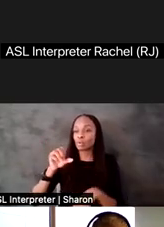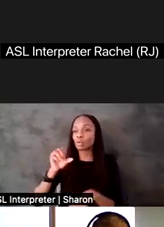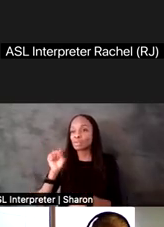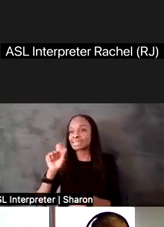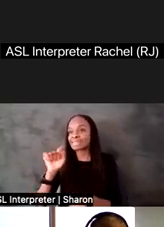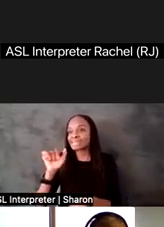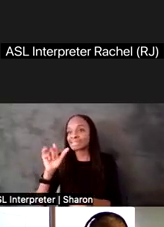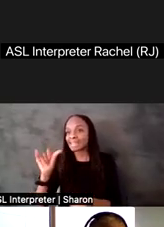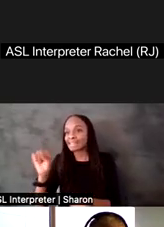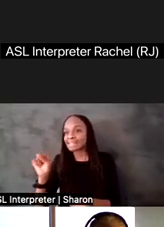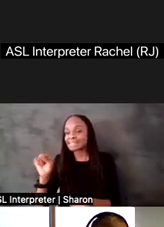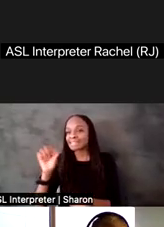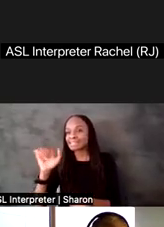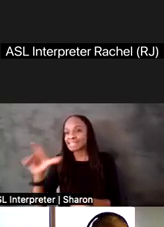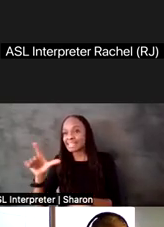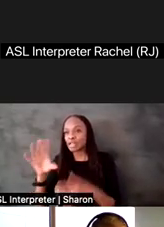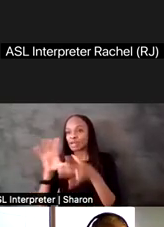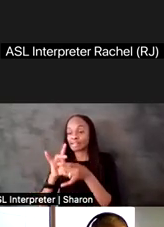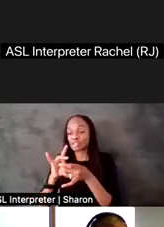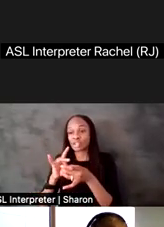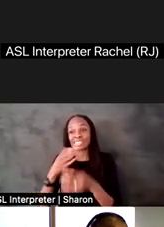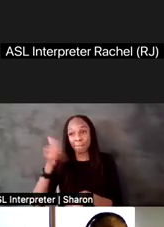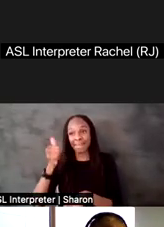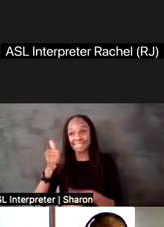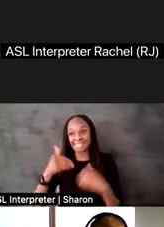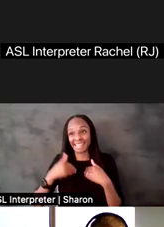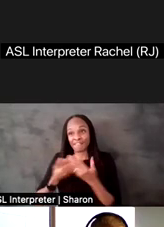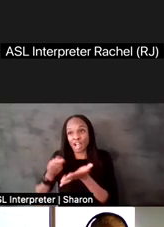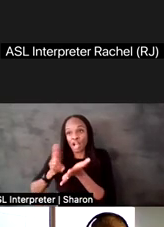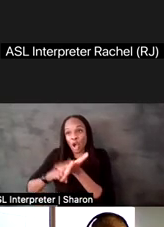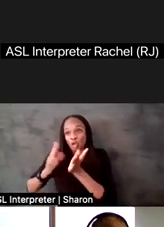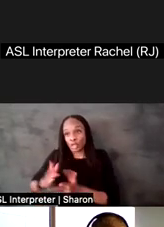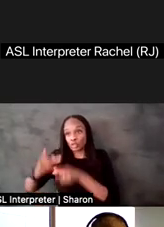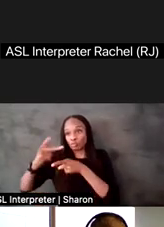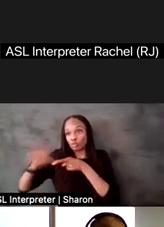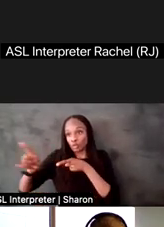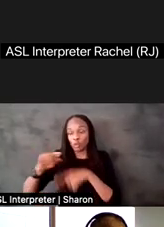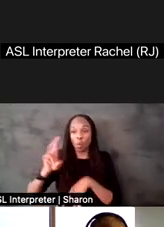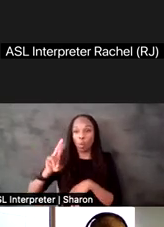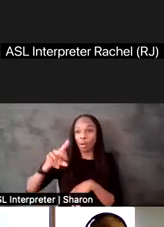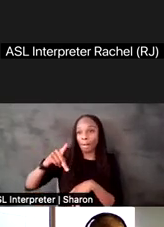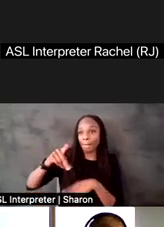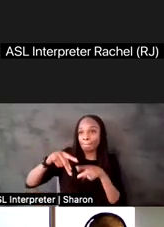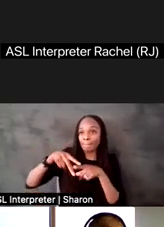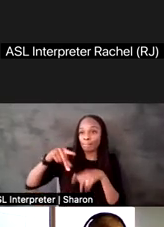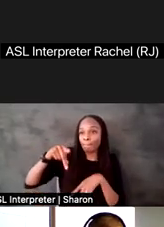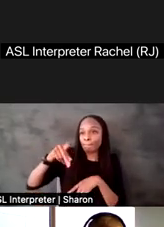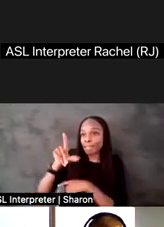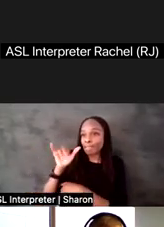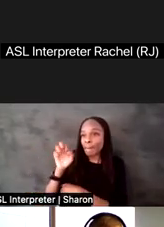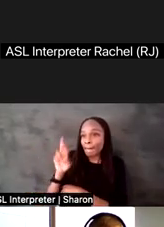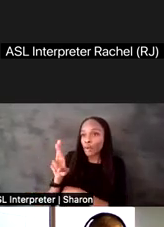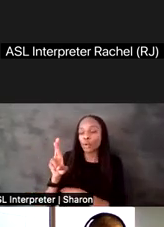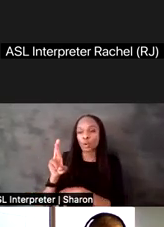Some of these might be best to be installed by a contractor, perhaps a plumber or a professional. Something to consider,